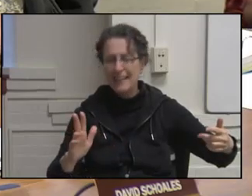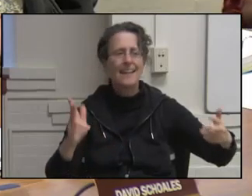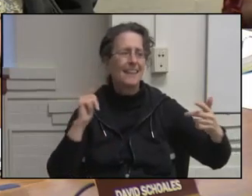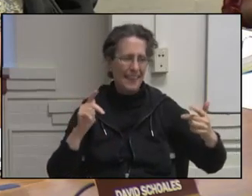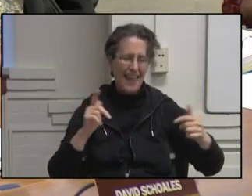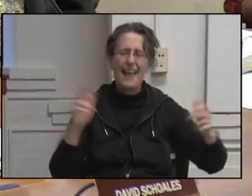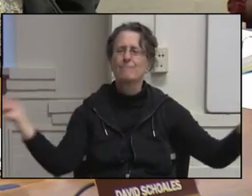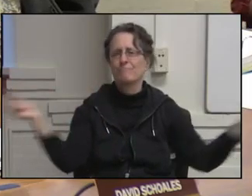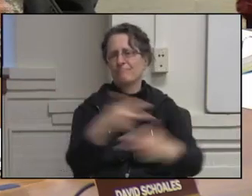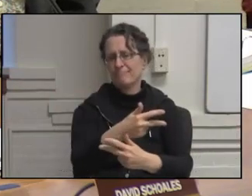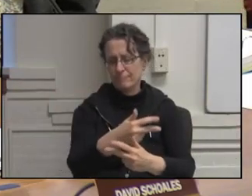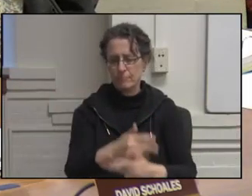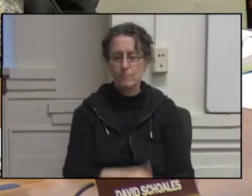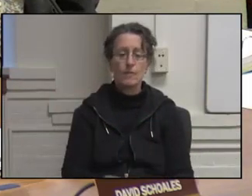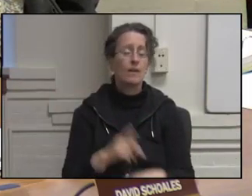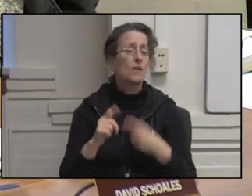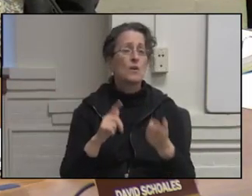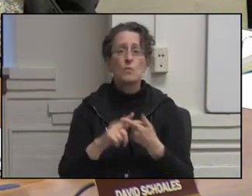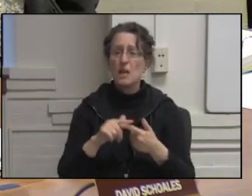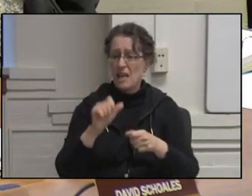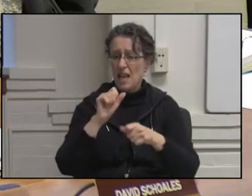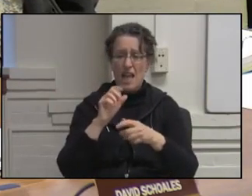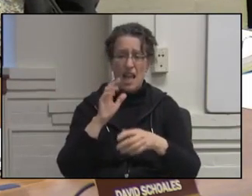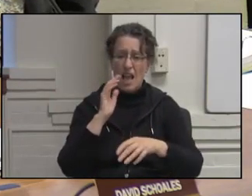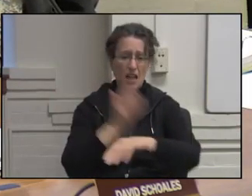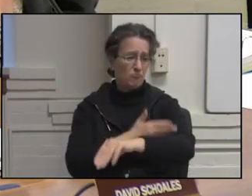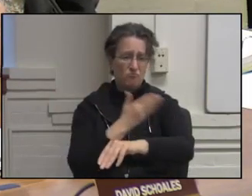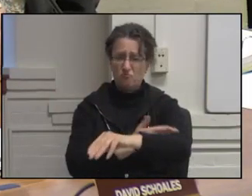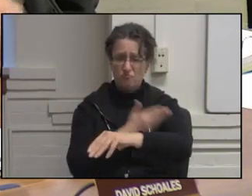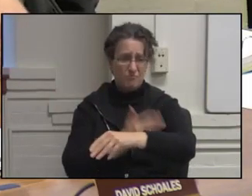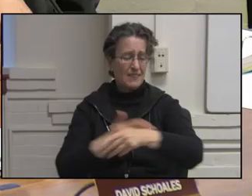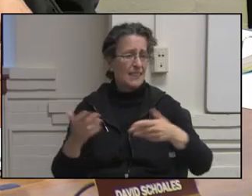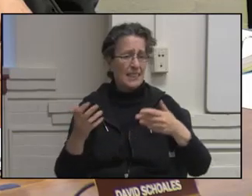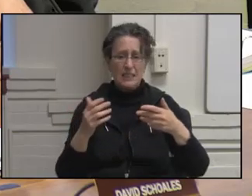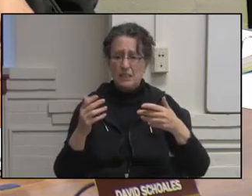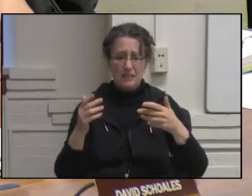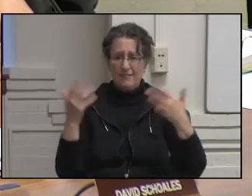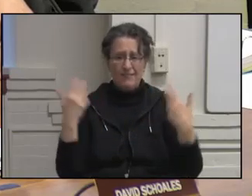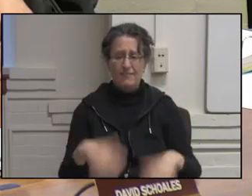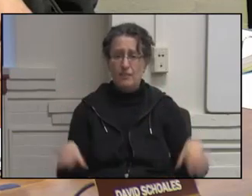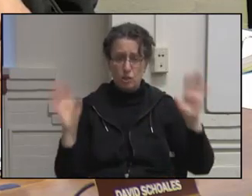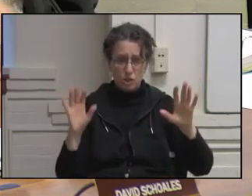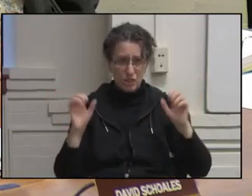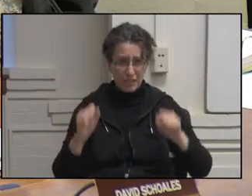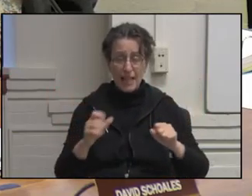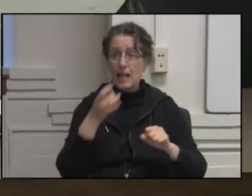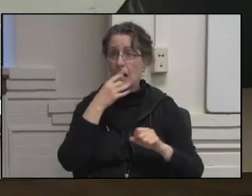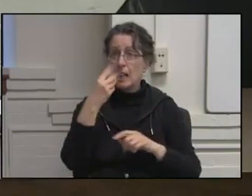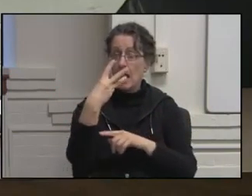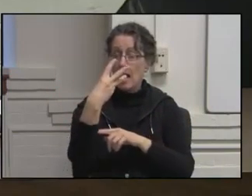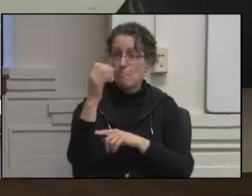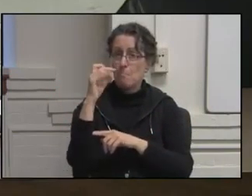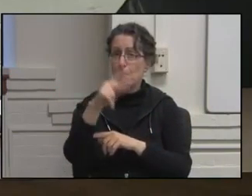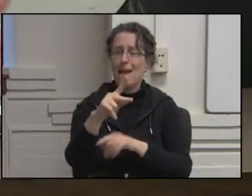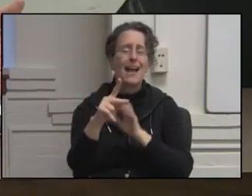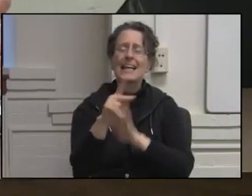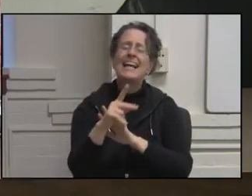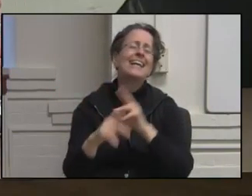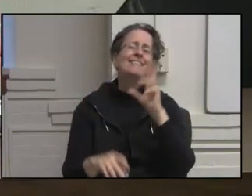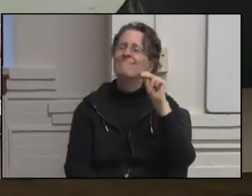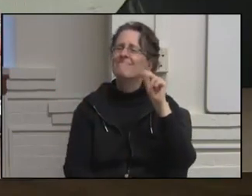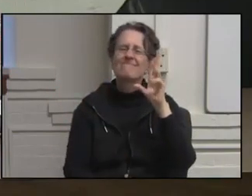going on, when there's no real blockage of lanes or anything, or diversion, can we turn it back on? We continue to leave it on flash because the